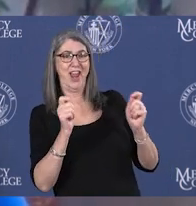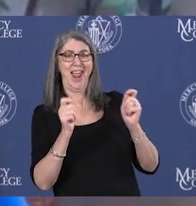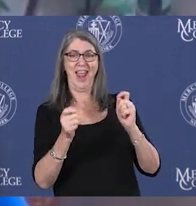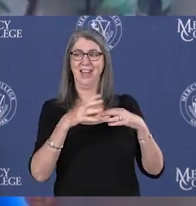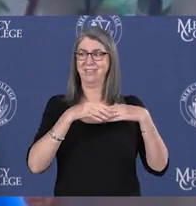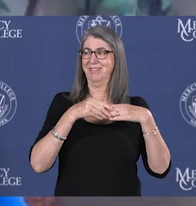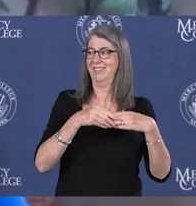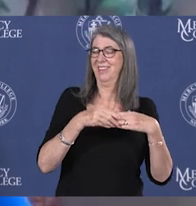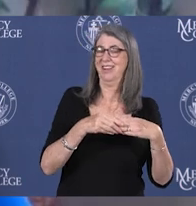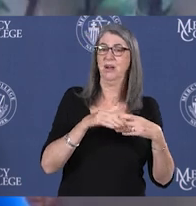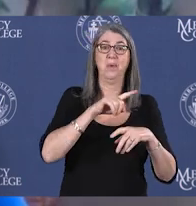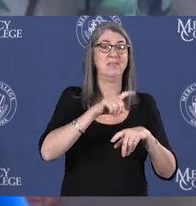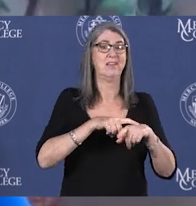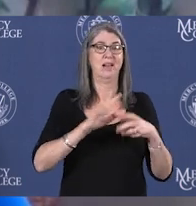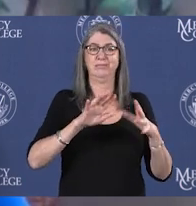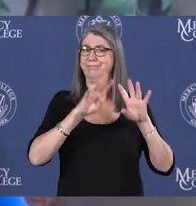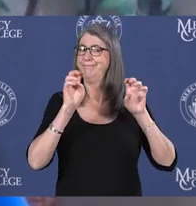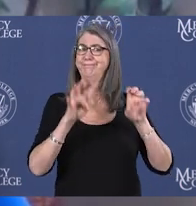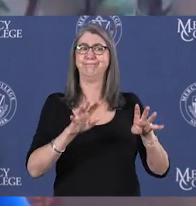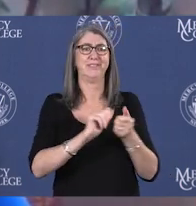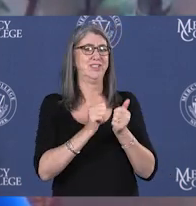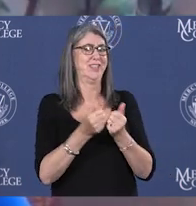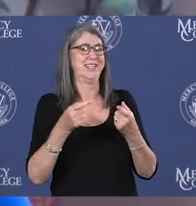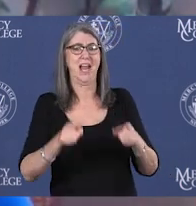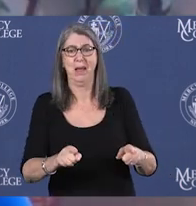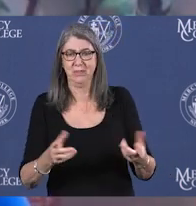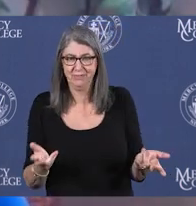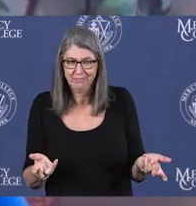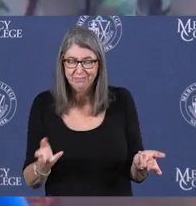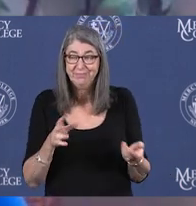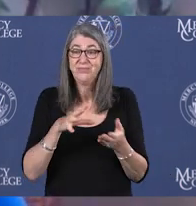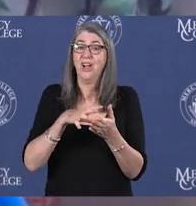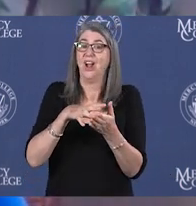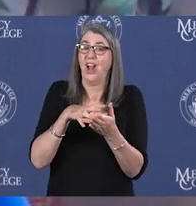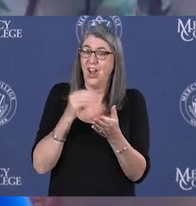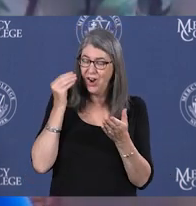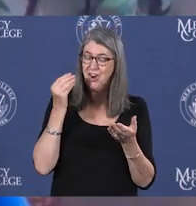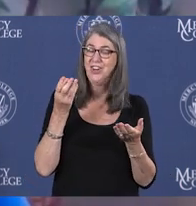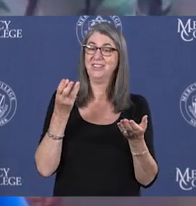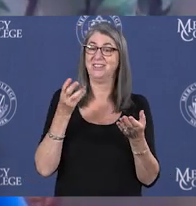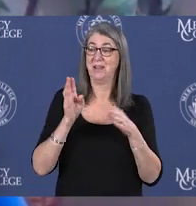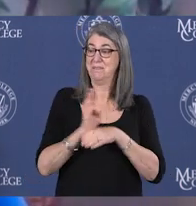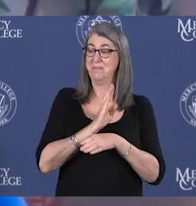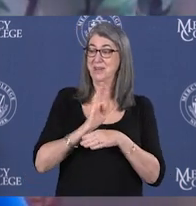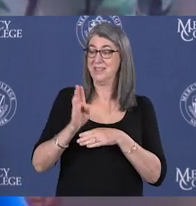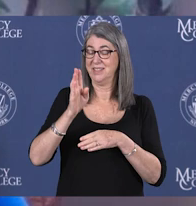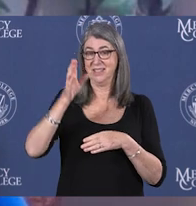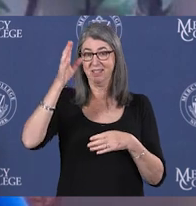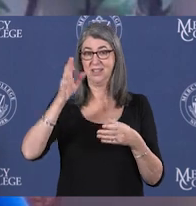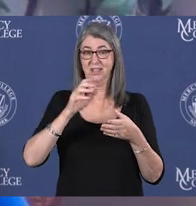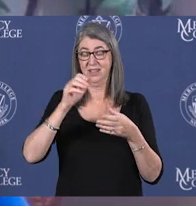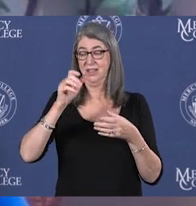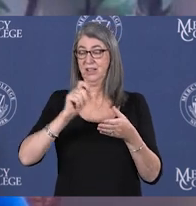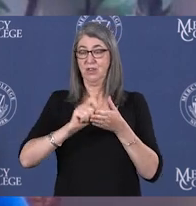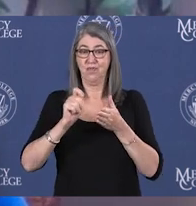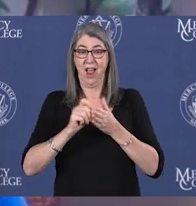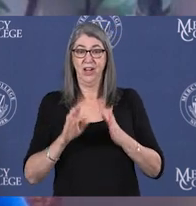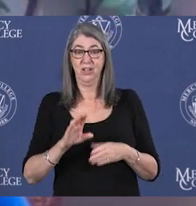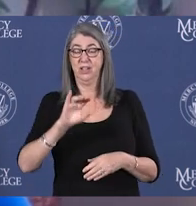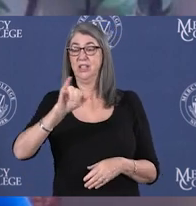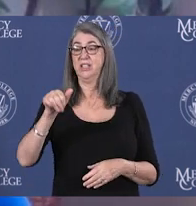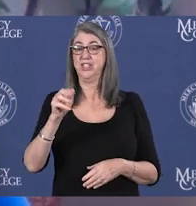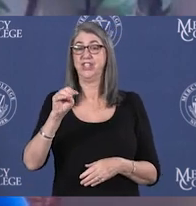of uncertainty and change. Learn. Businessman and author James Altucher